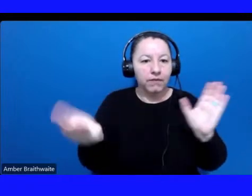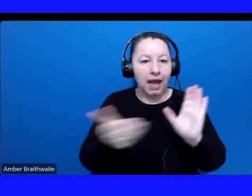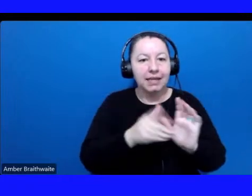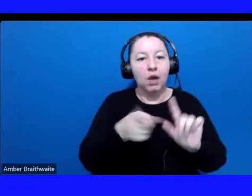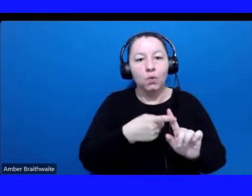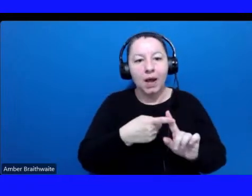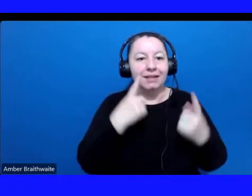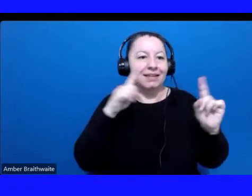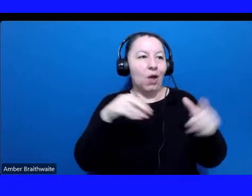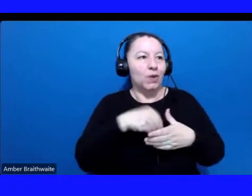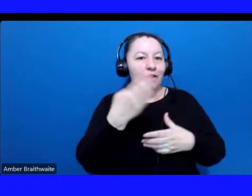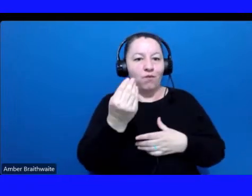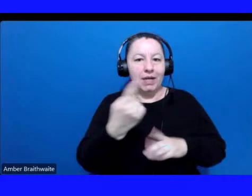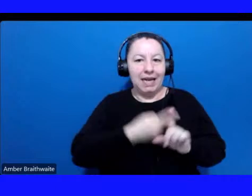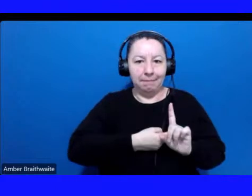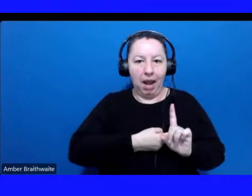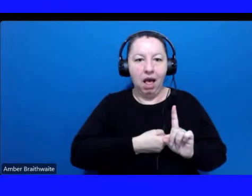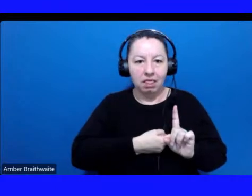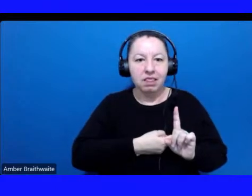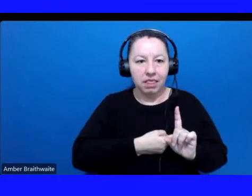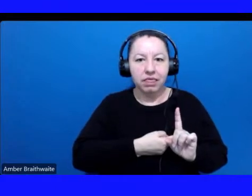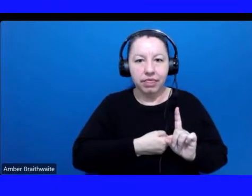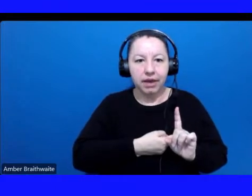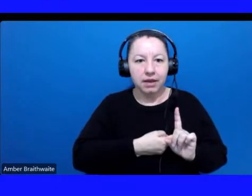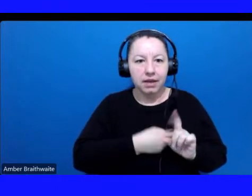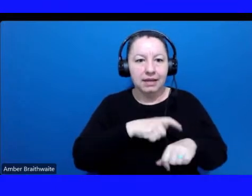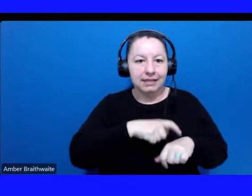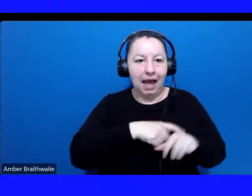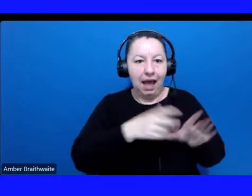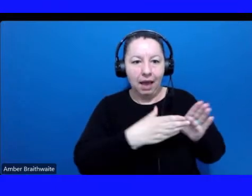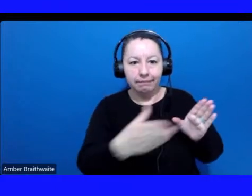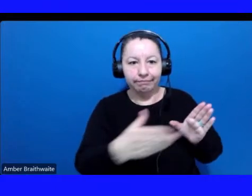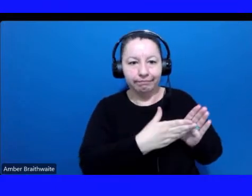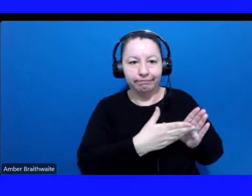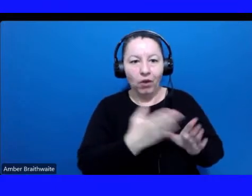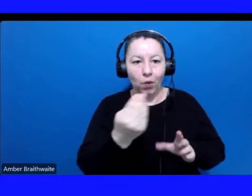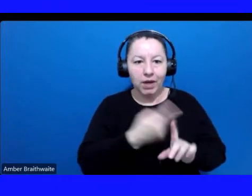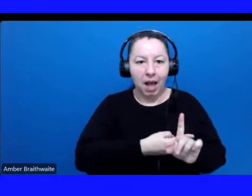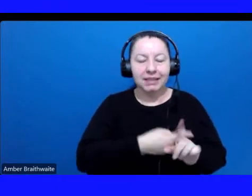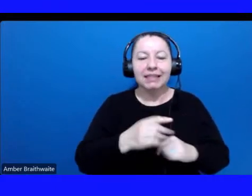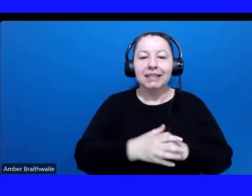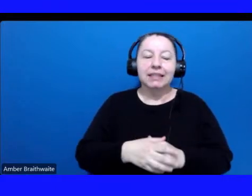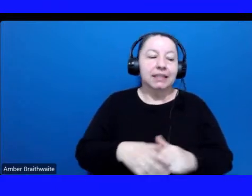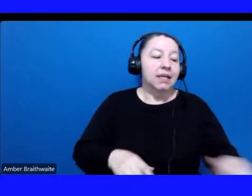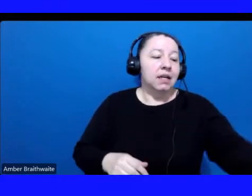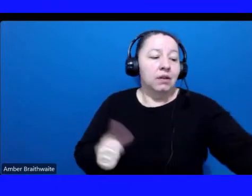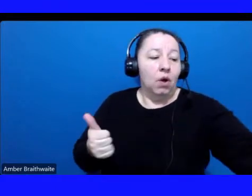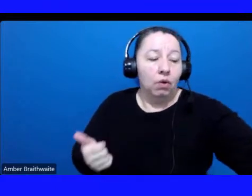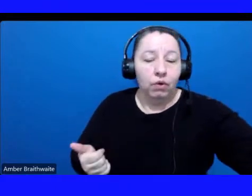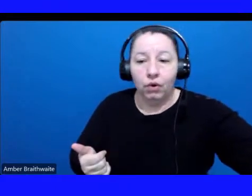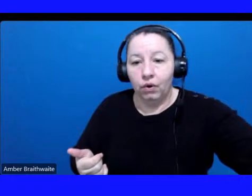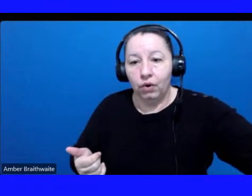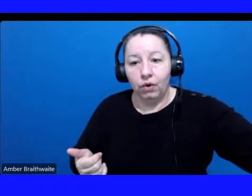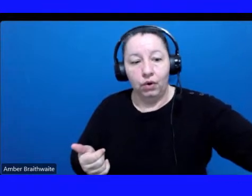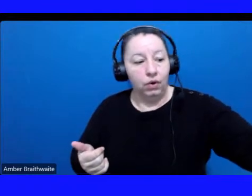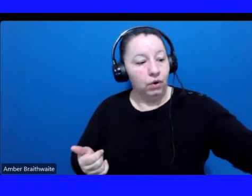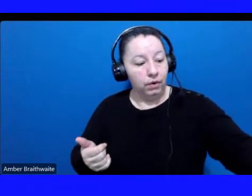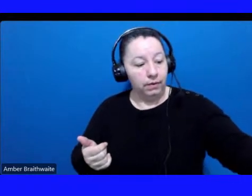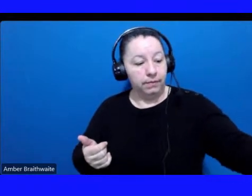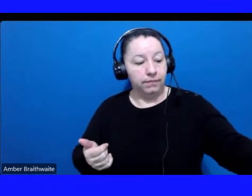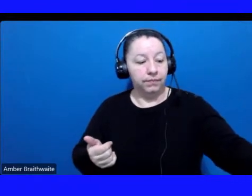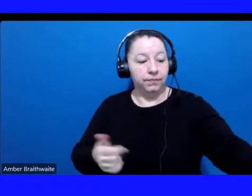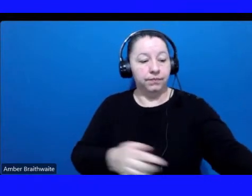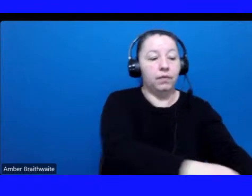to provide consumers with insight into how much a proposed service is going to cost them as